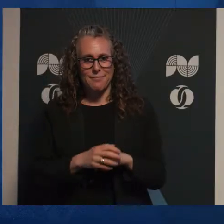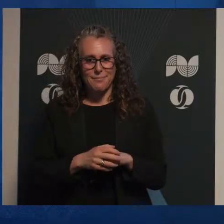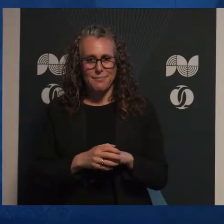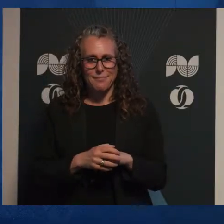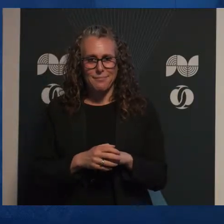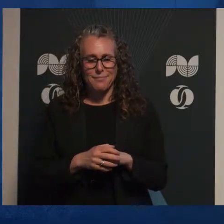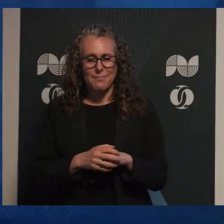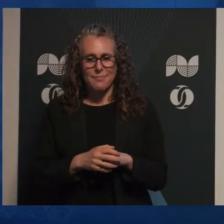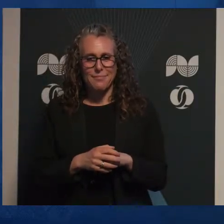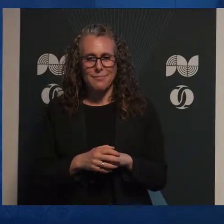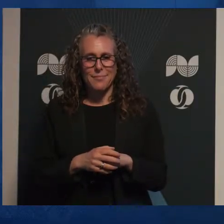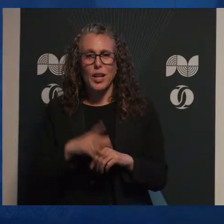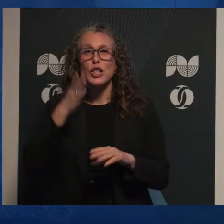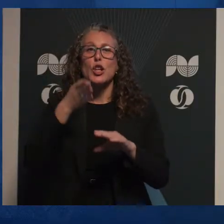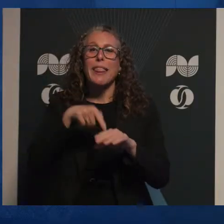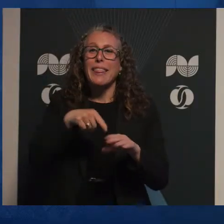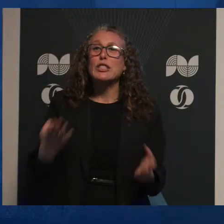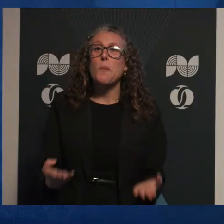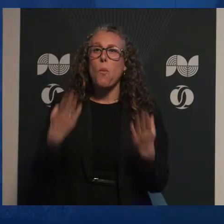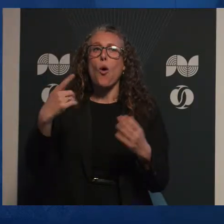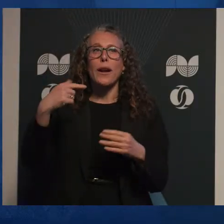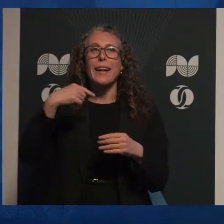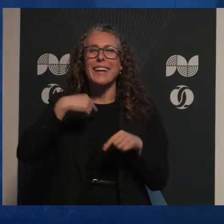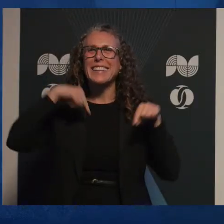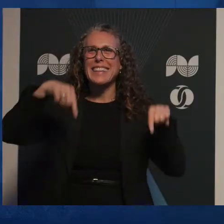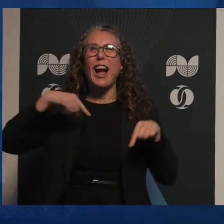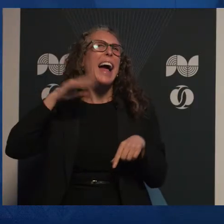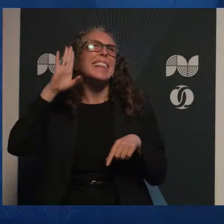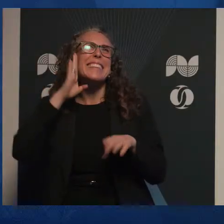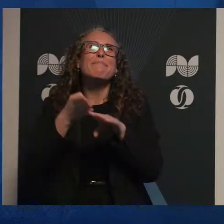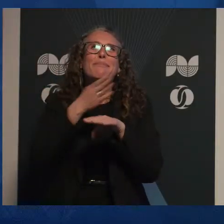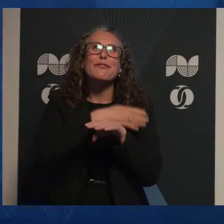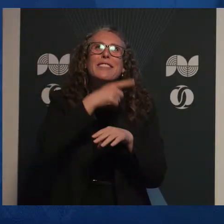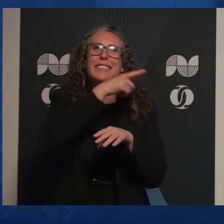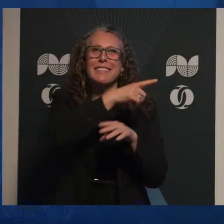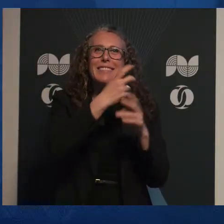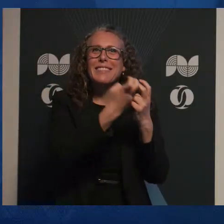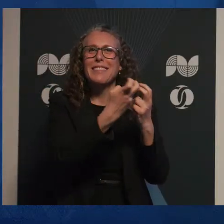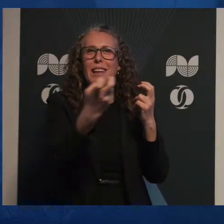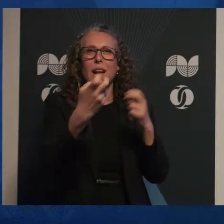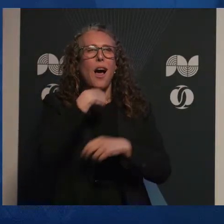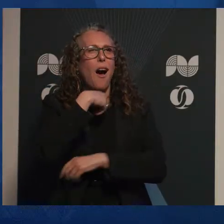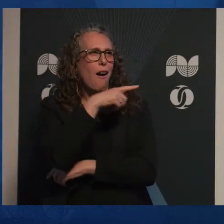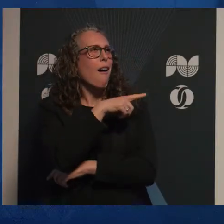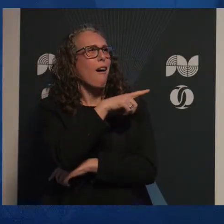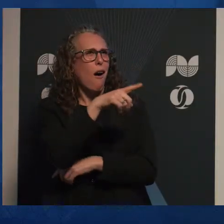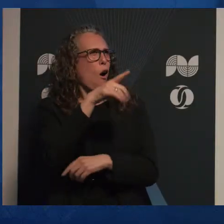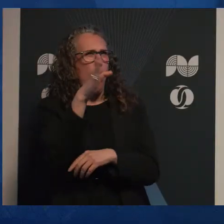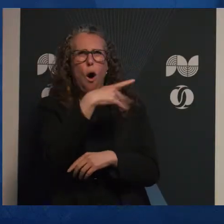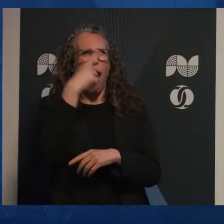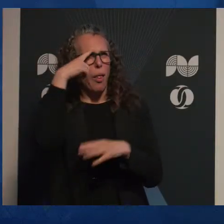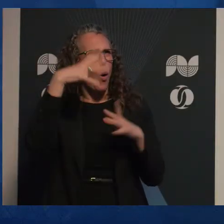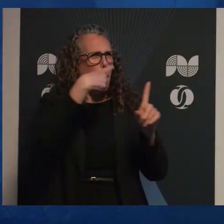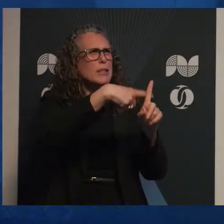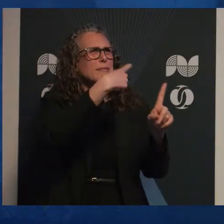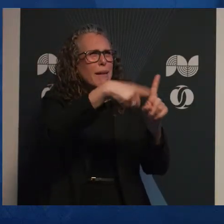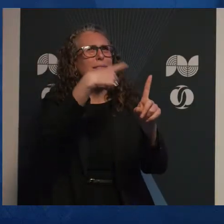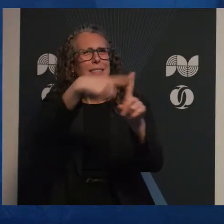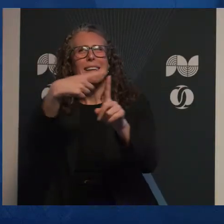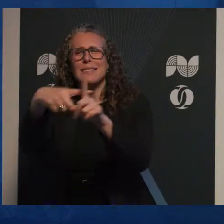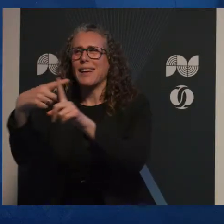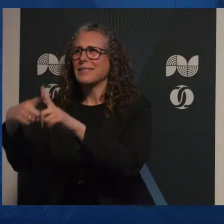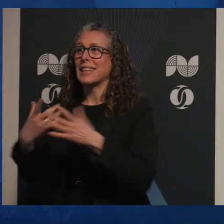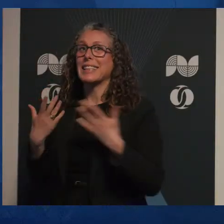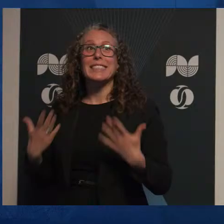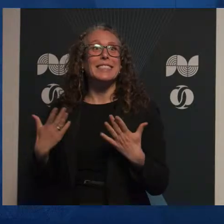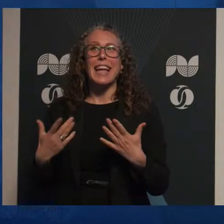in this hall earlier this morning and remember thinking, that all sounds pretty optimistic. And I find myself thinking the same